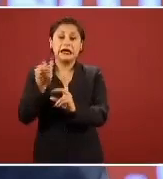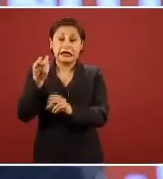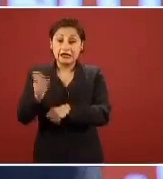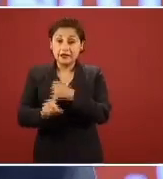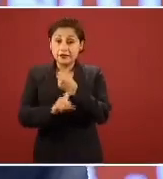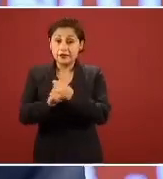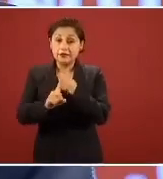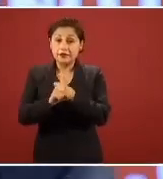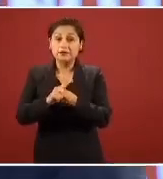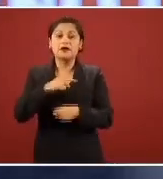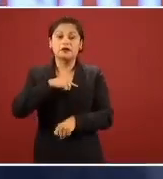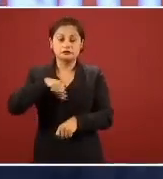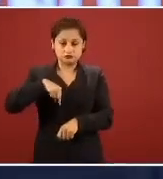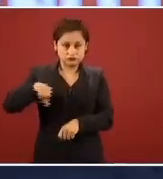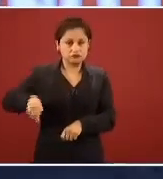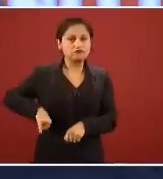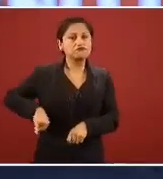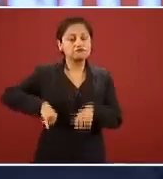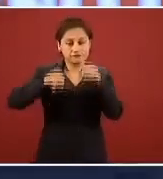to confront it. Es,